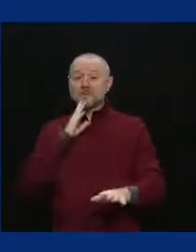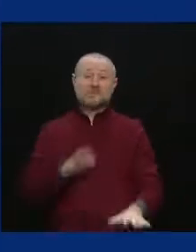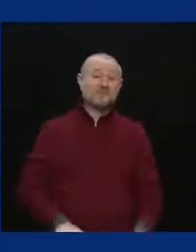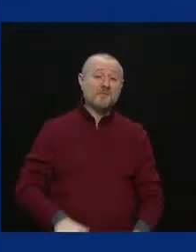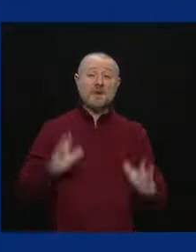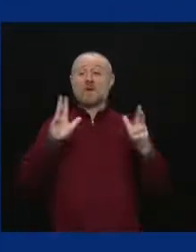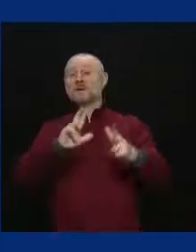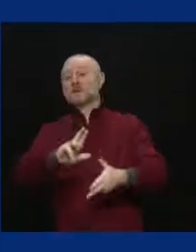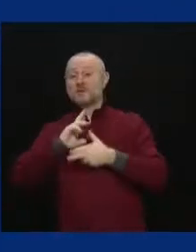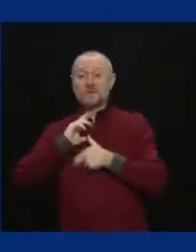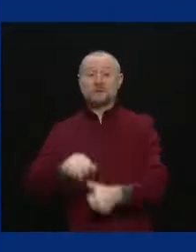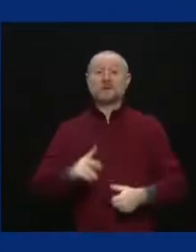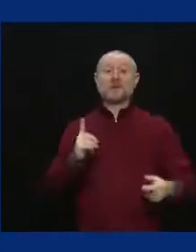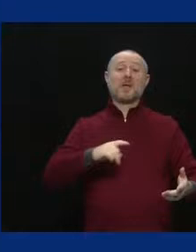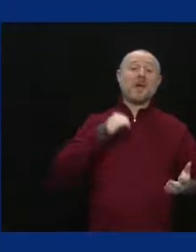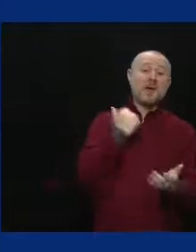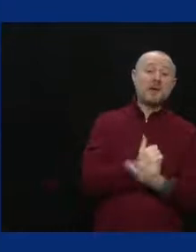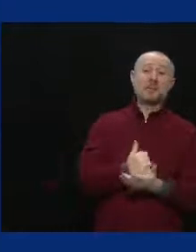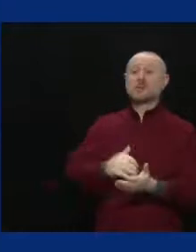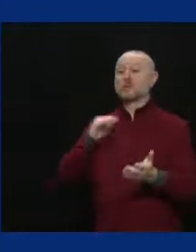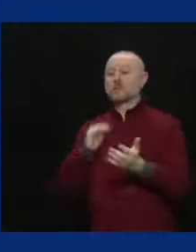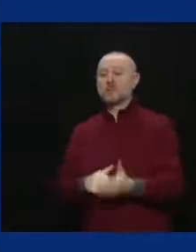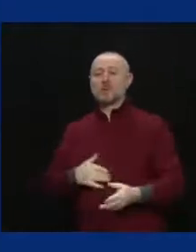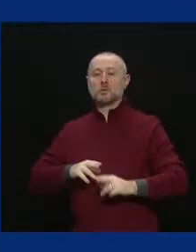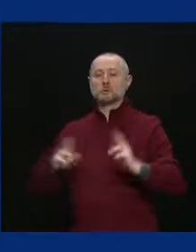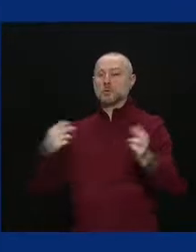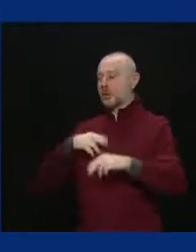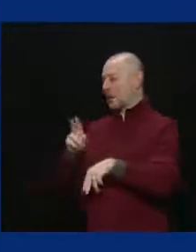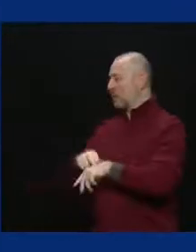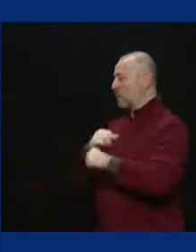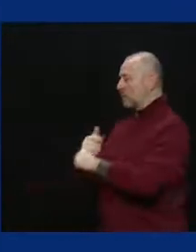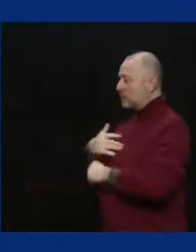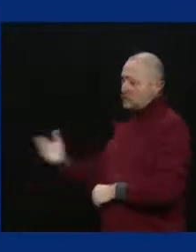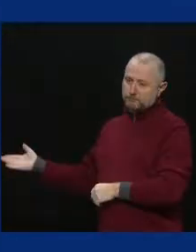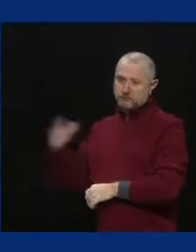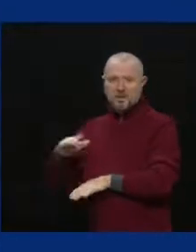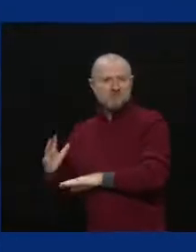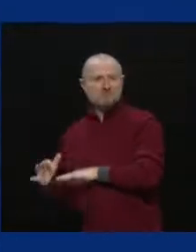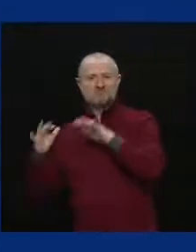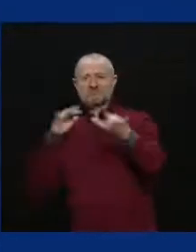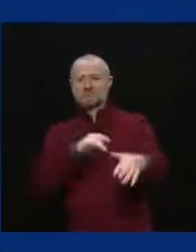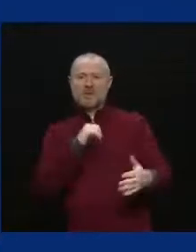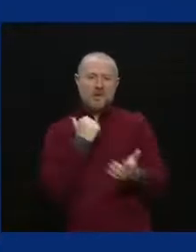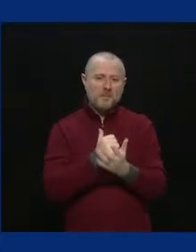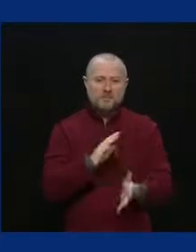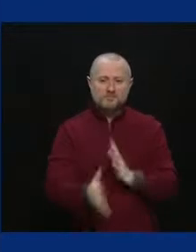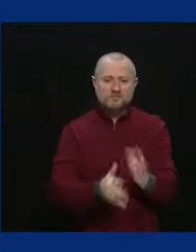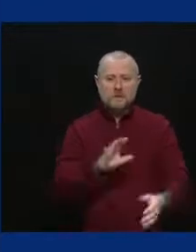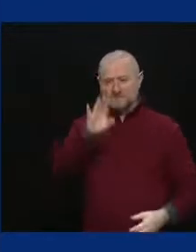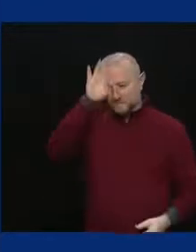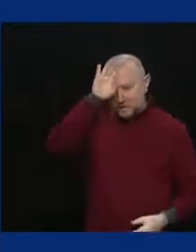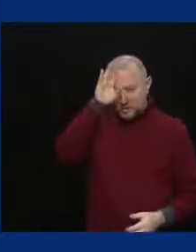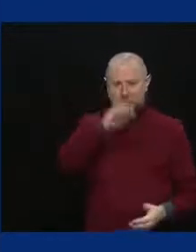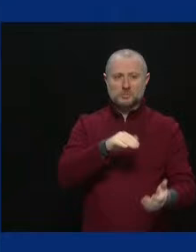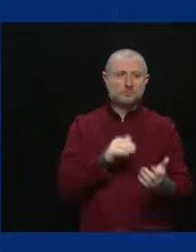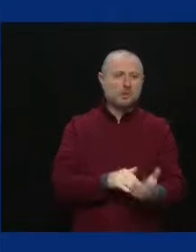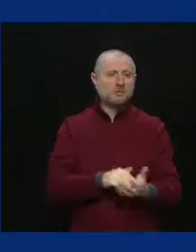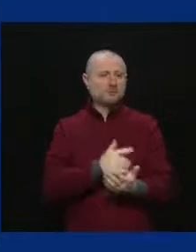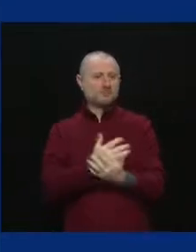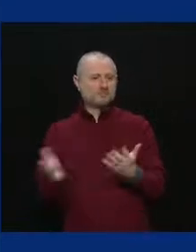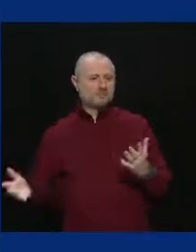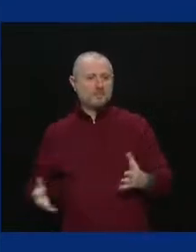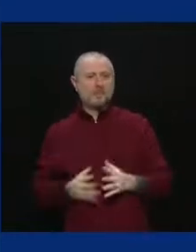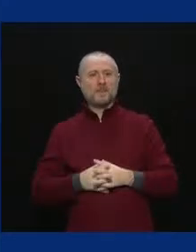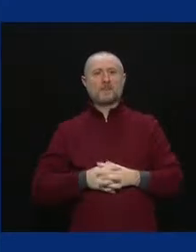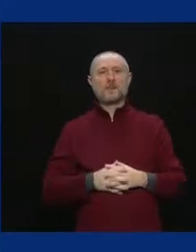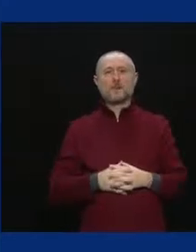help, our National Guard will literally be able to be there to support the EMTs and the first responders. So we're excited about that as well. I mentioned